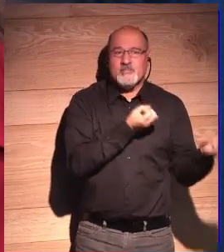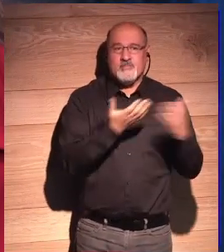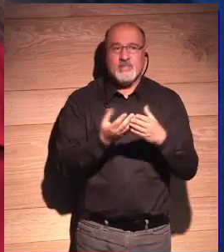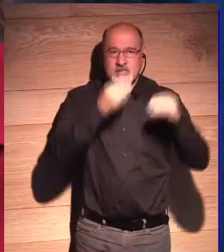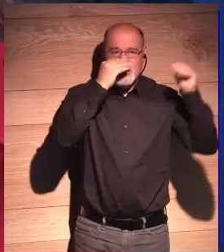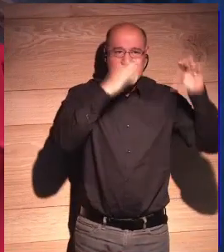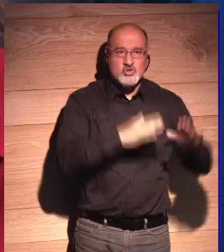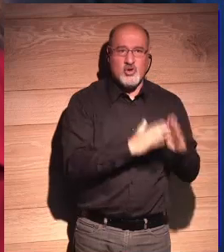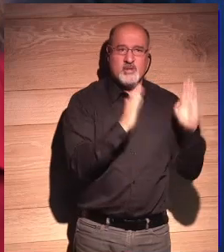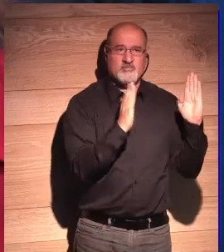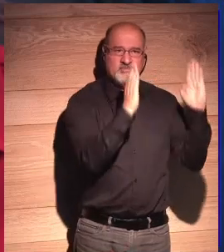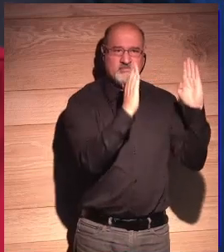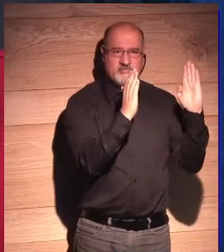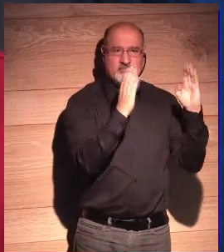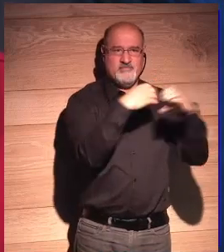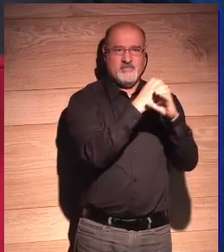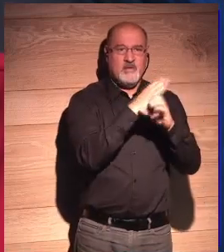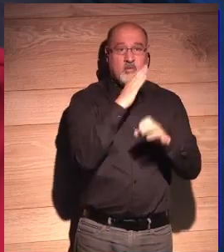story.